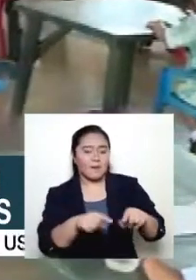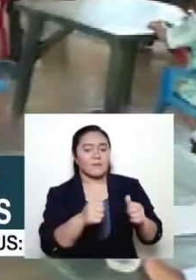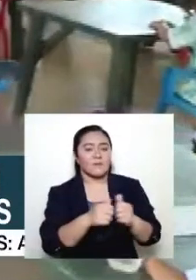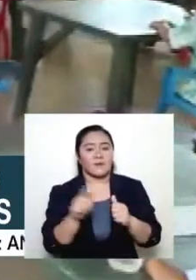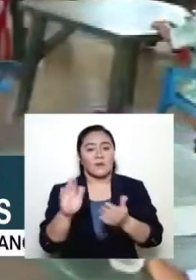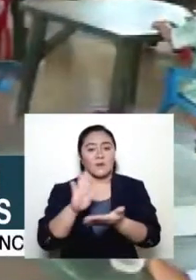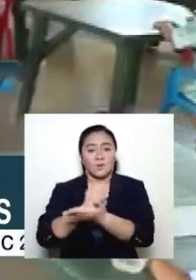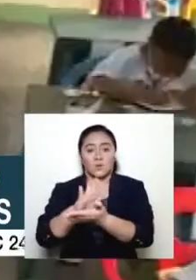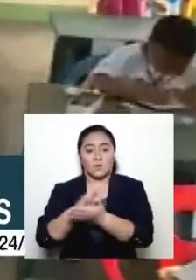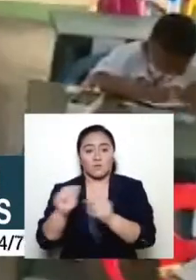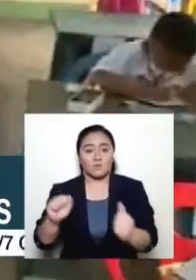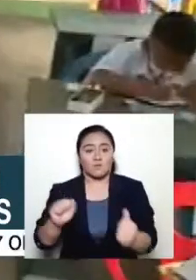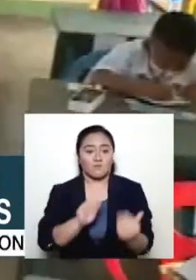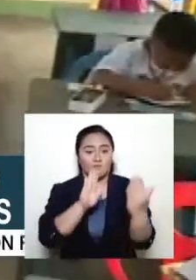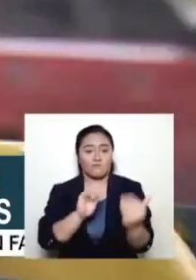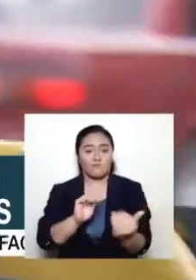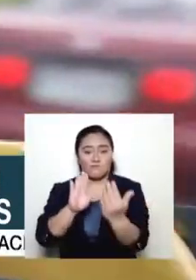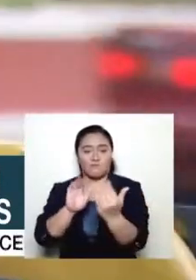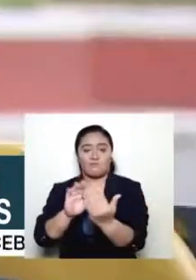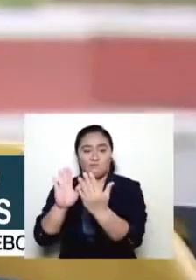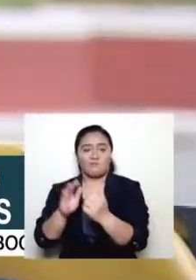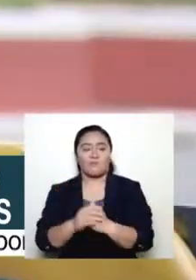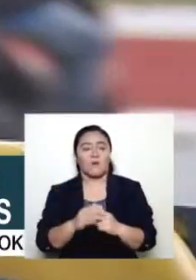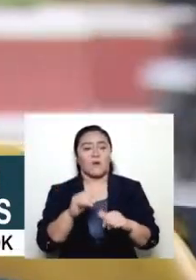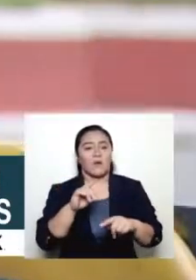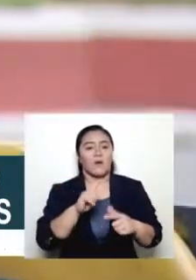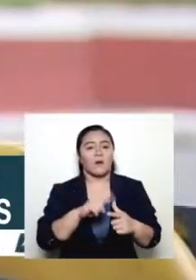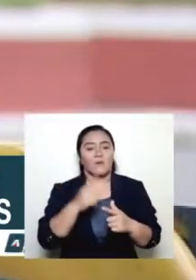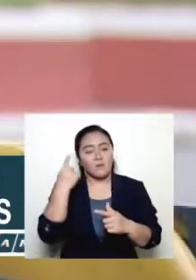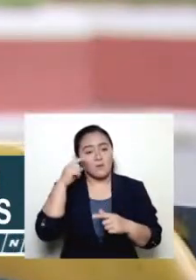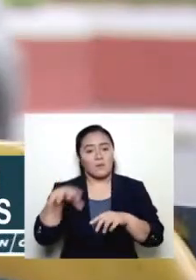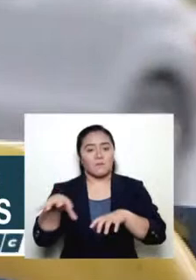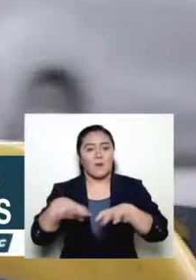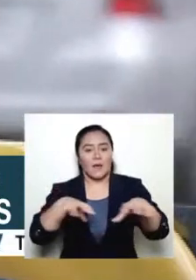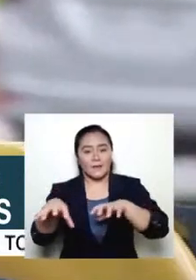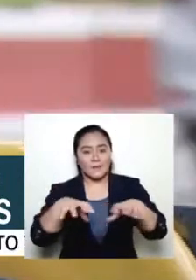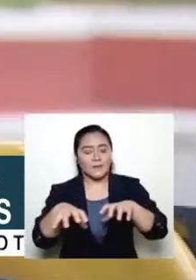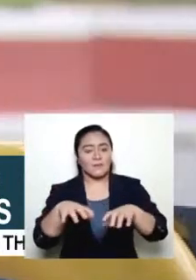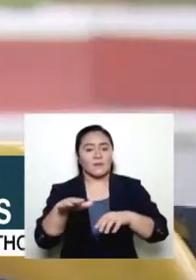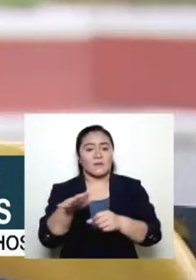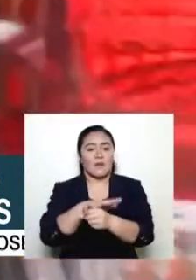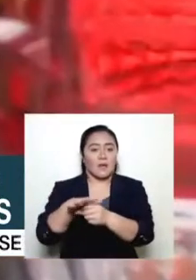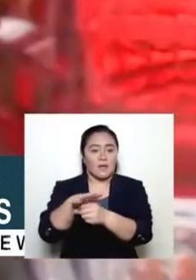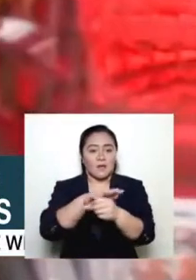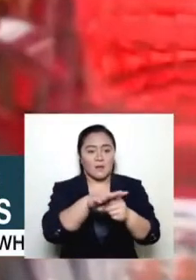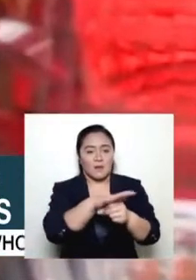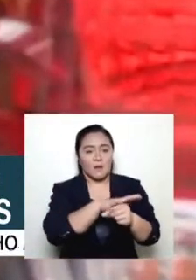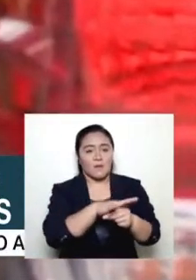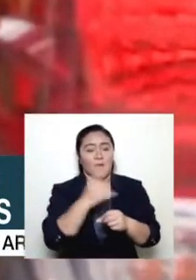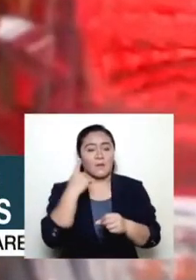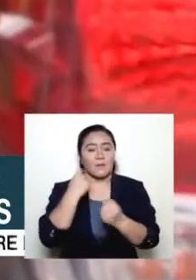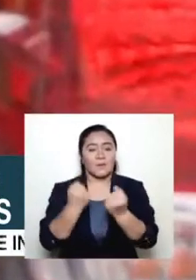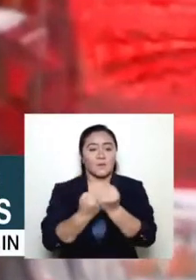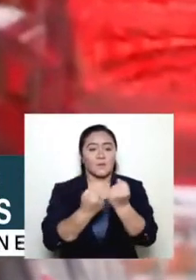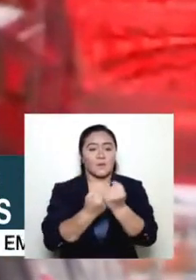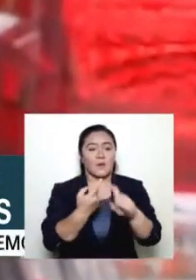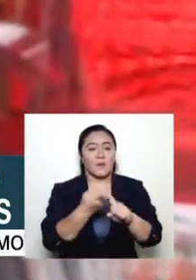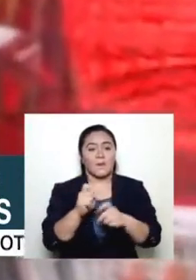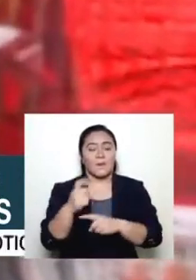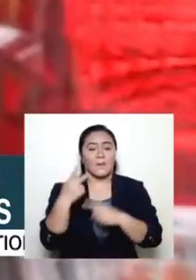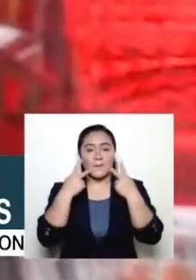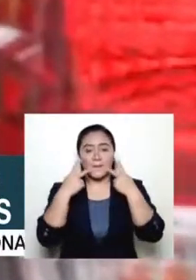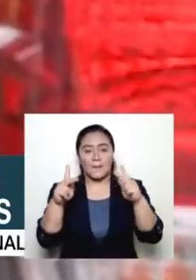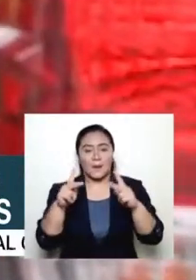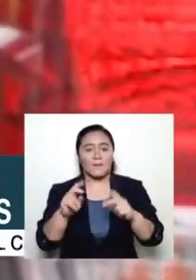face-to-face classes to increase domestic economic activity and doubling the fuel subsidy program for public utility vehicle